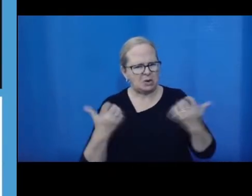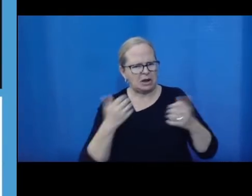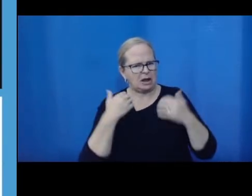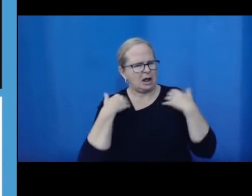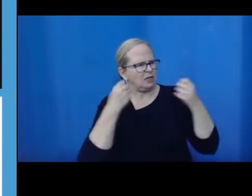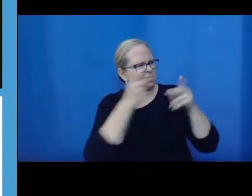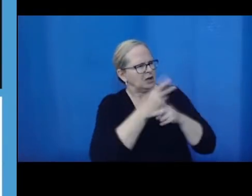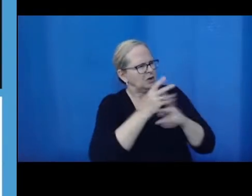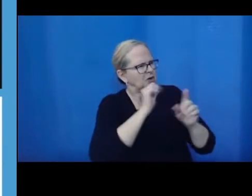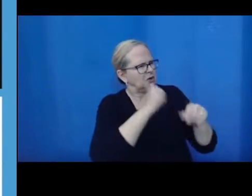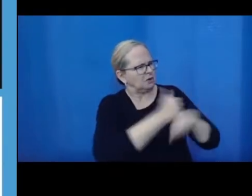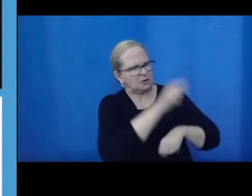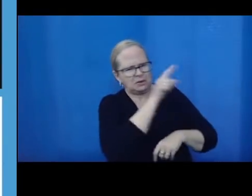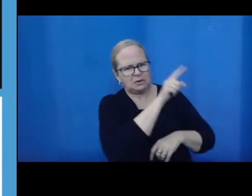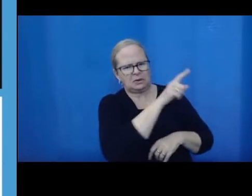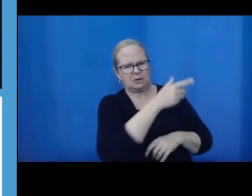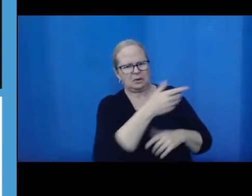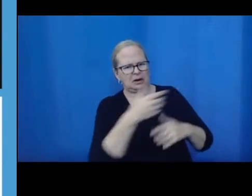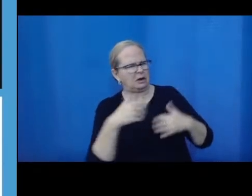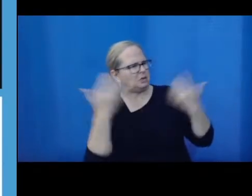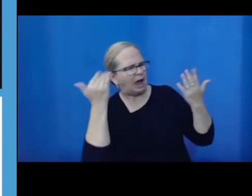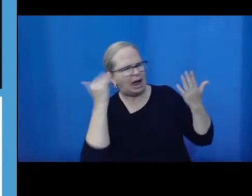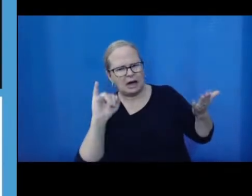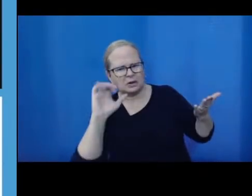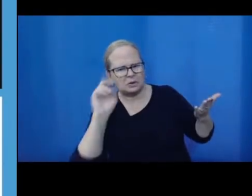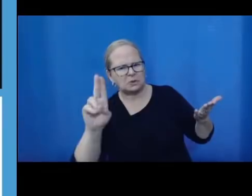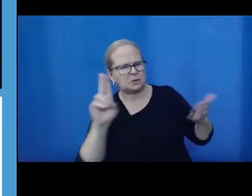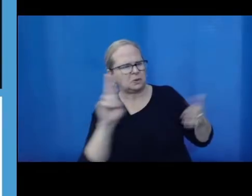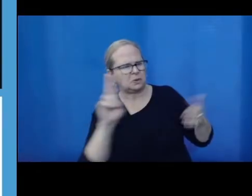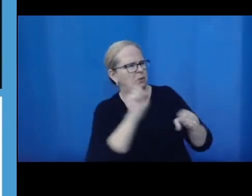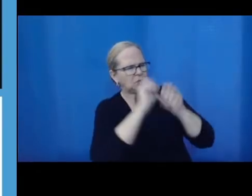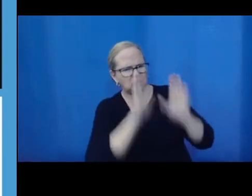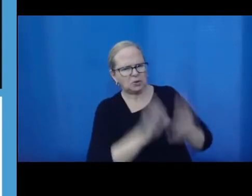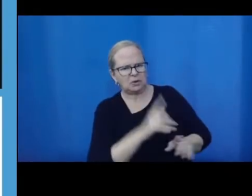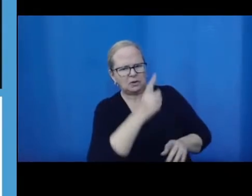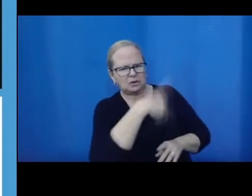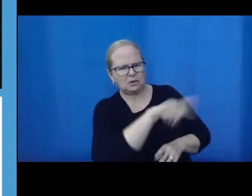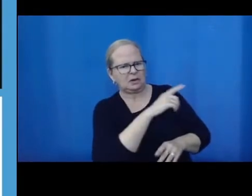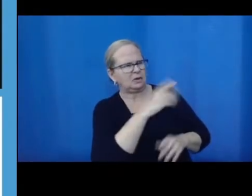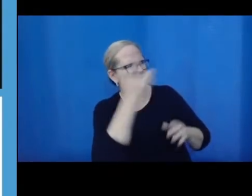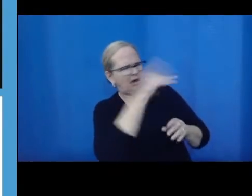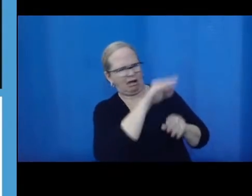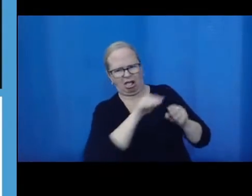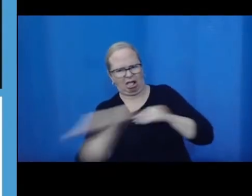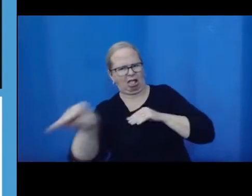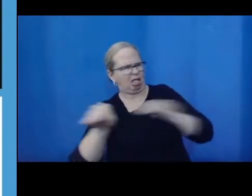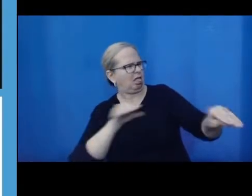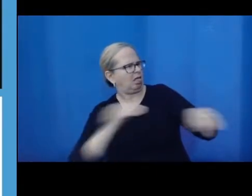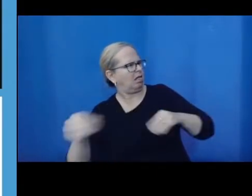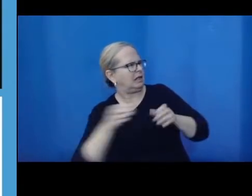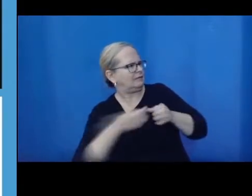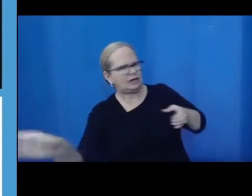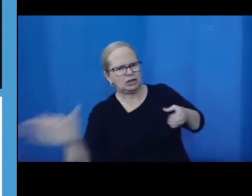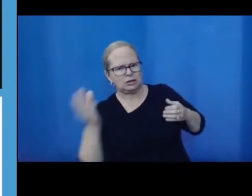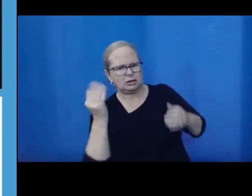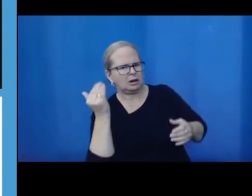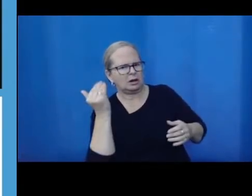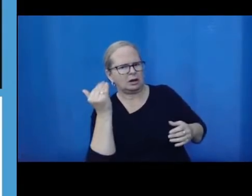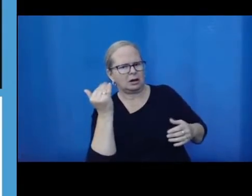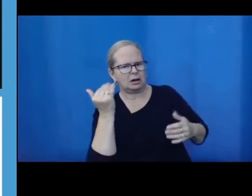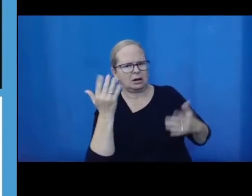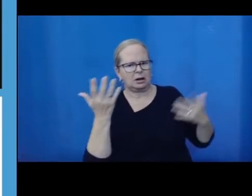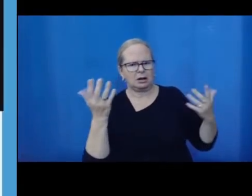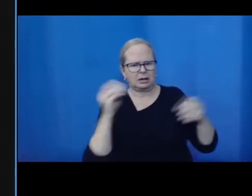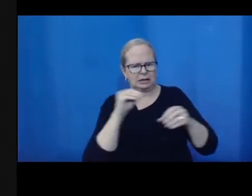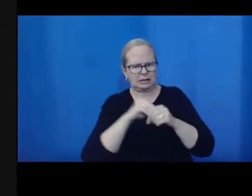lot of division and anger right within the milieu itself. And when you go into critical care or